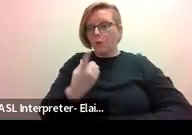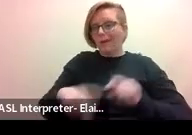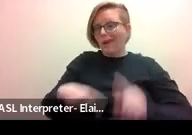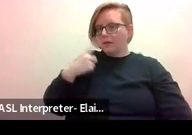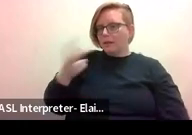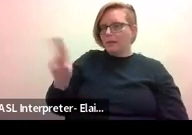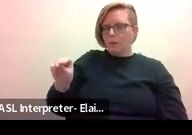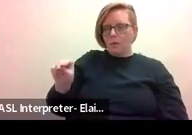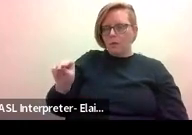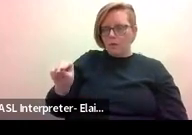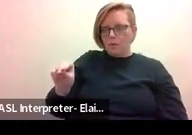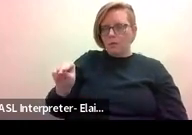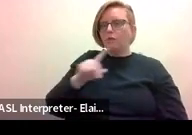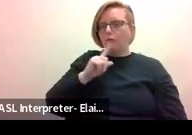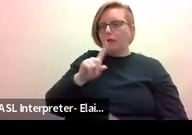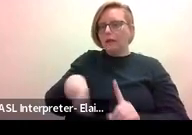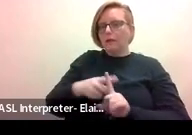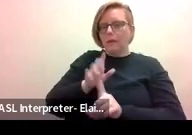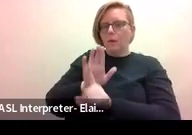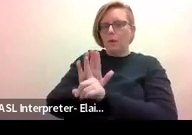about their needs.